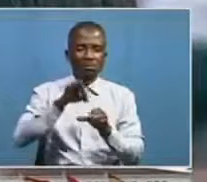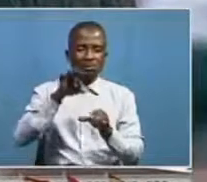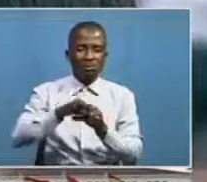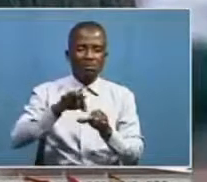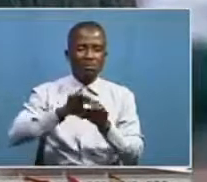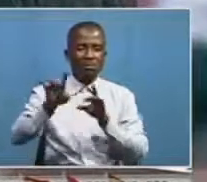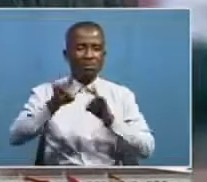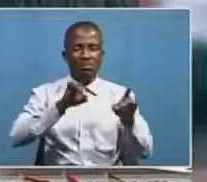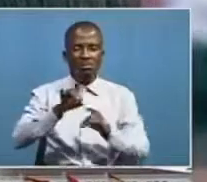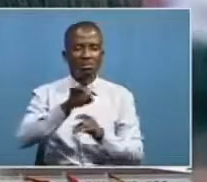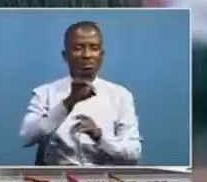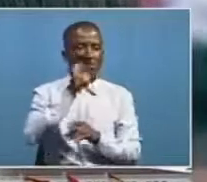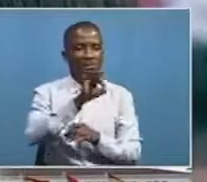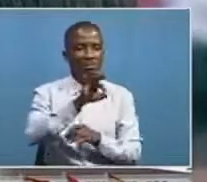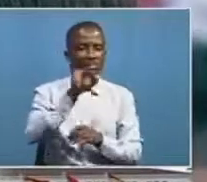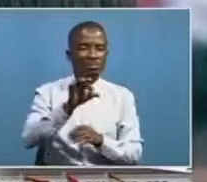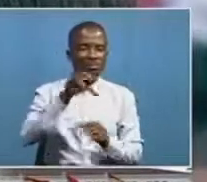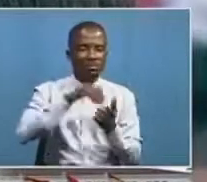was